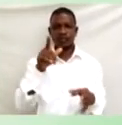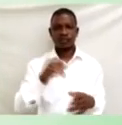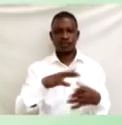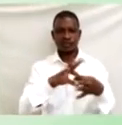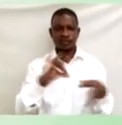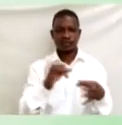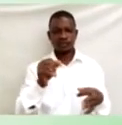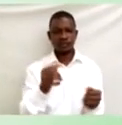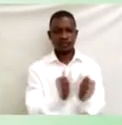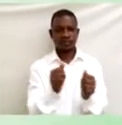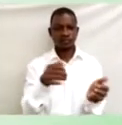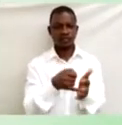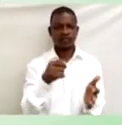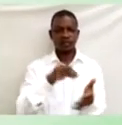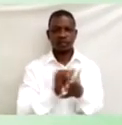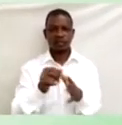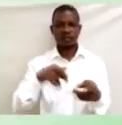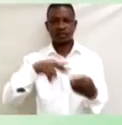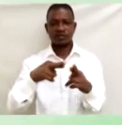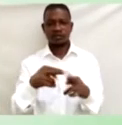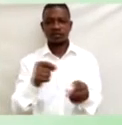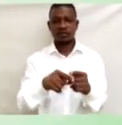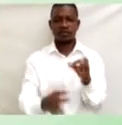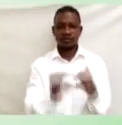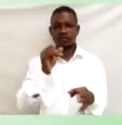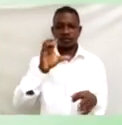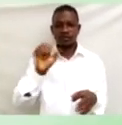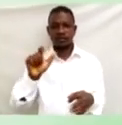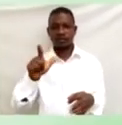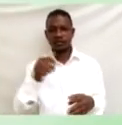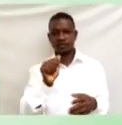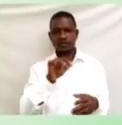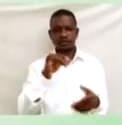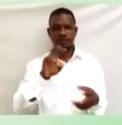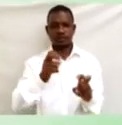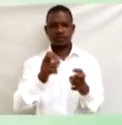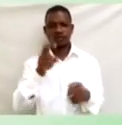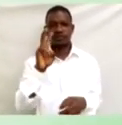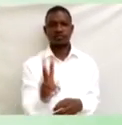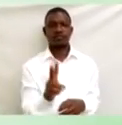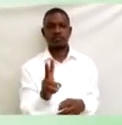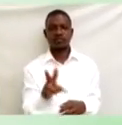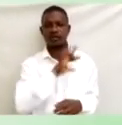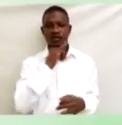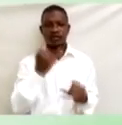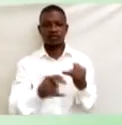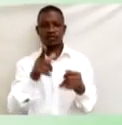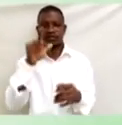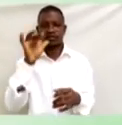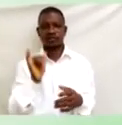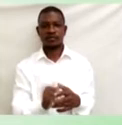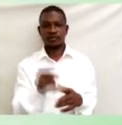Formulate sentences with it as it relates to if clause type 2. And